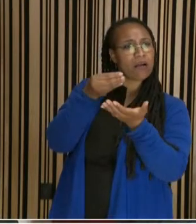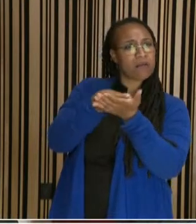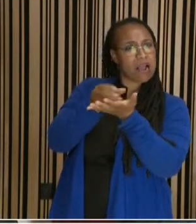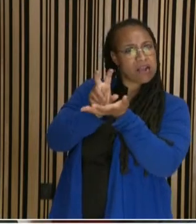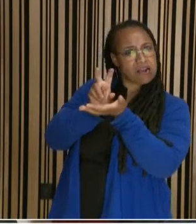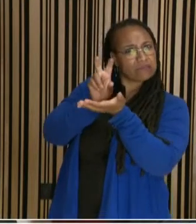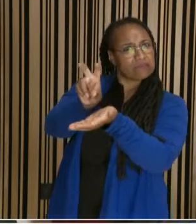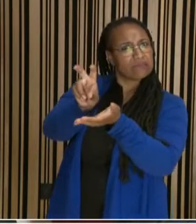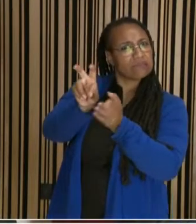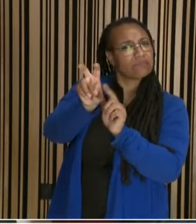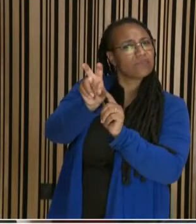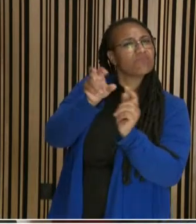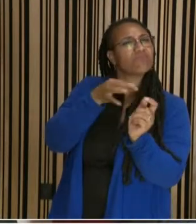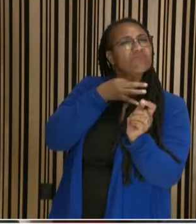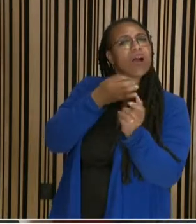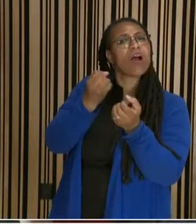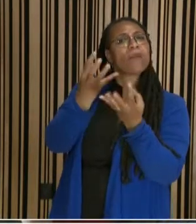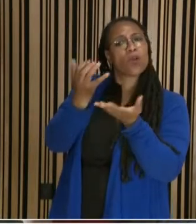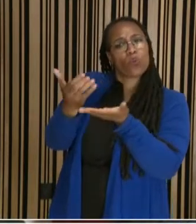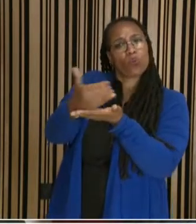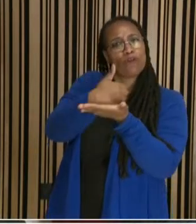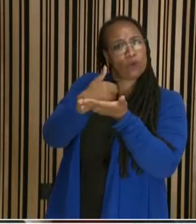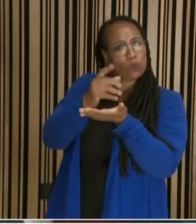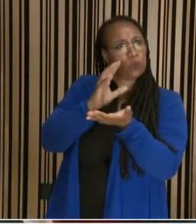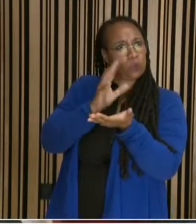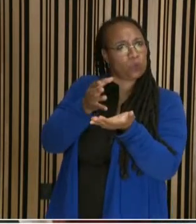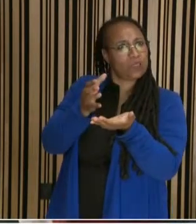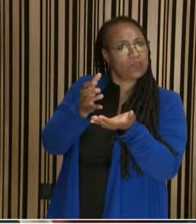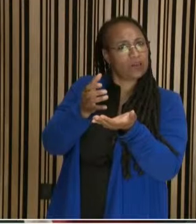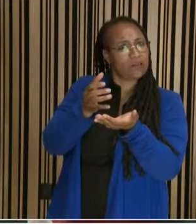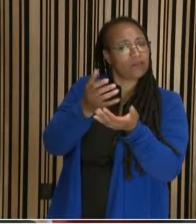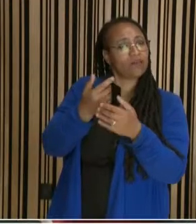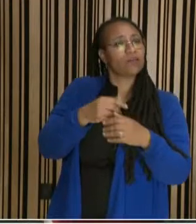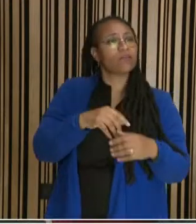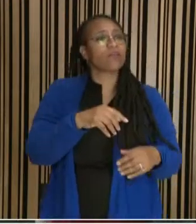think $580 million annually. Over the